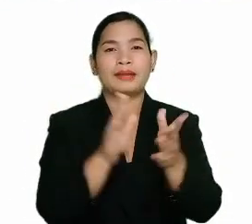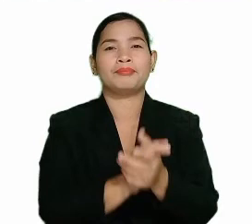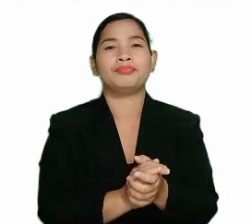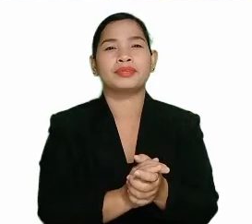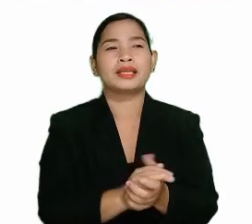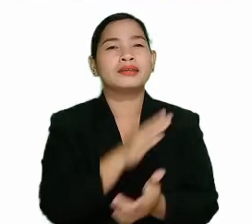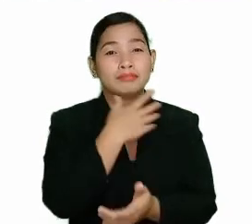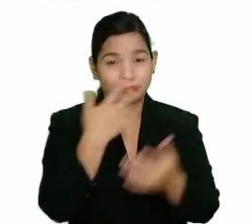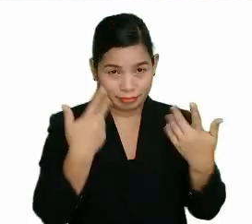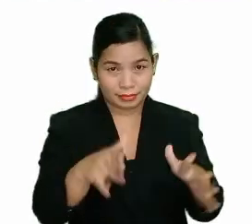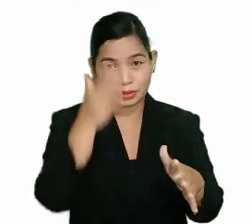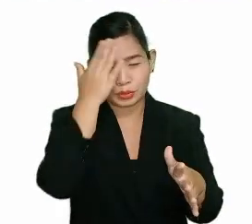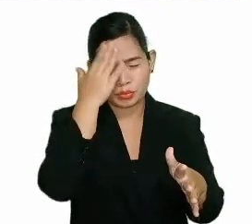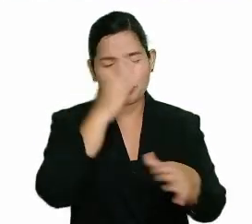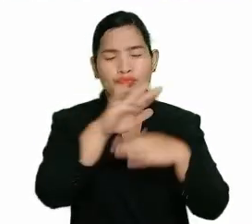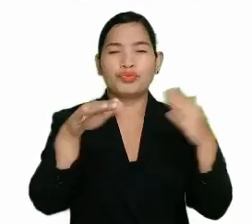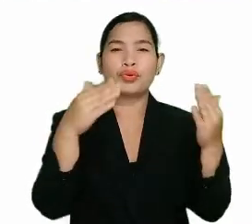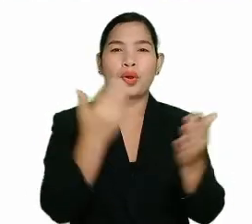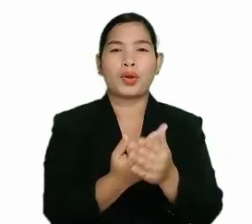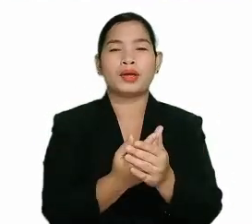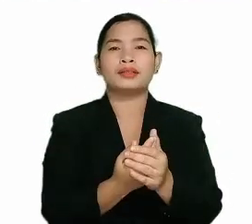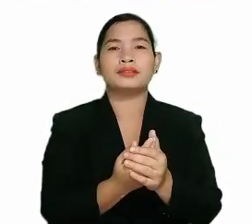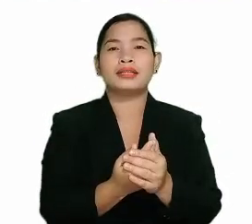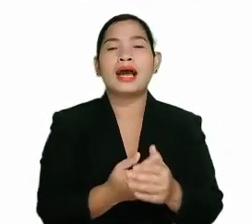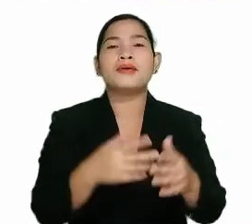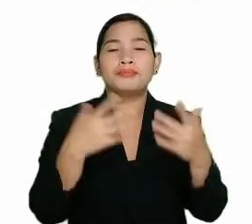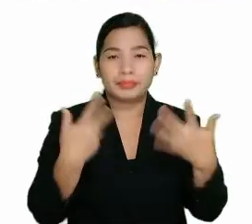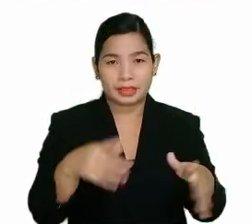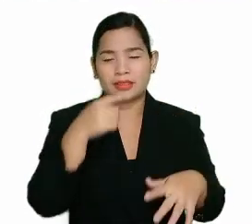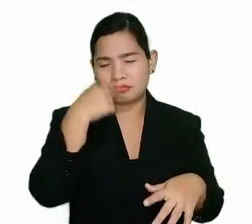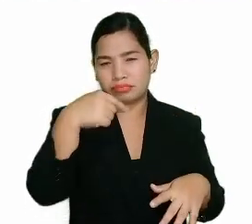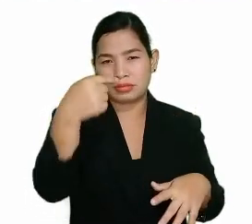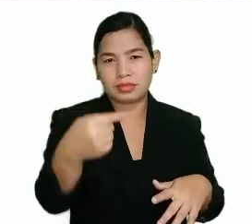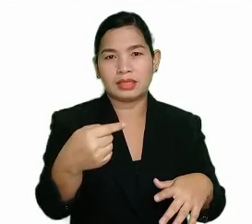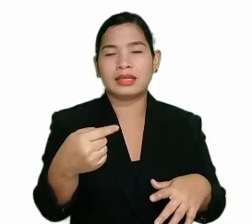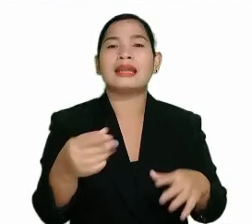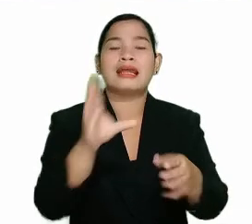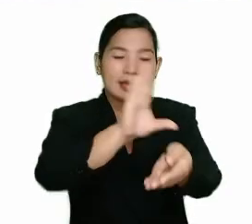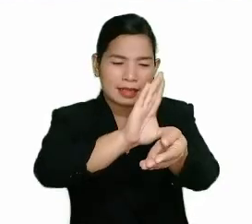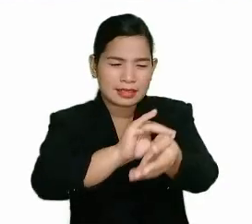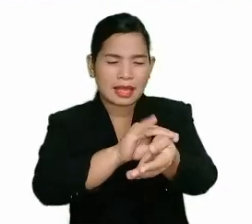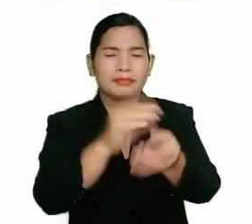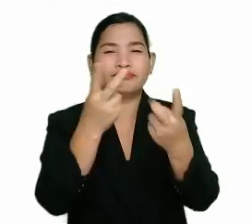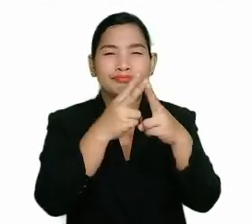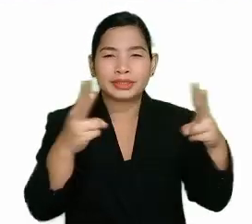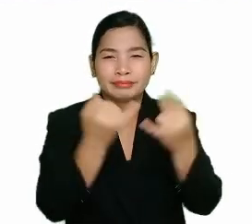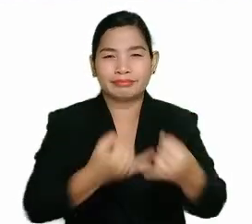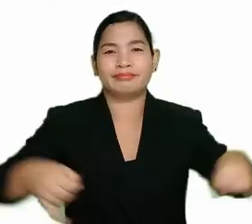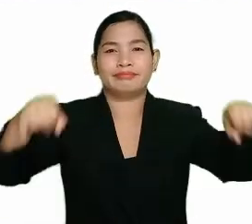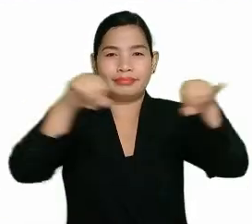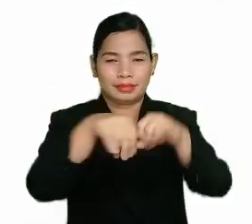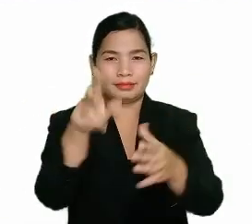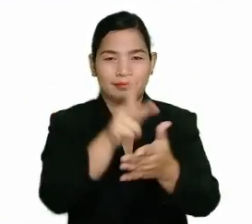Knowing all of that, we can say that a cell is the basic unit of life,